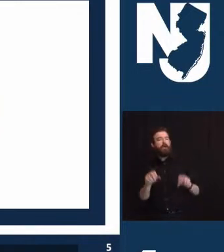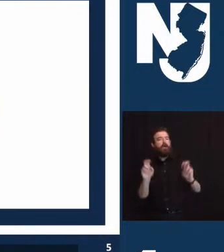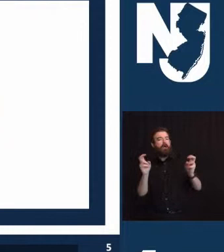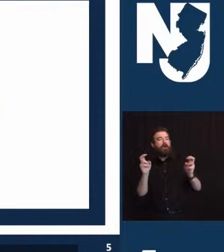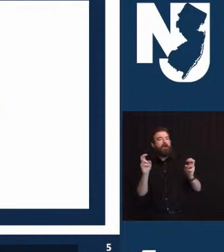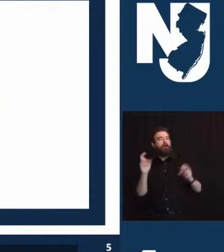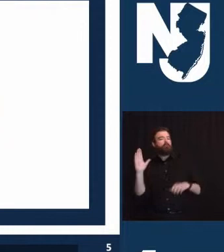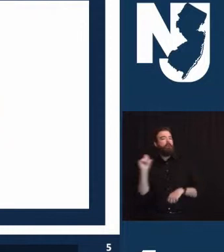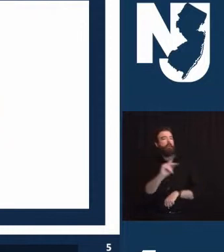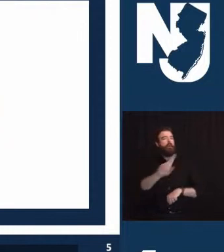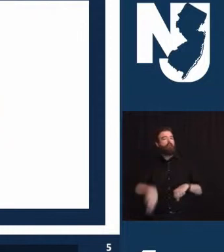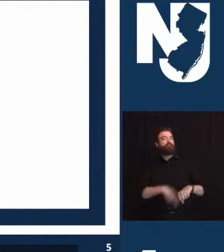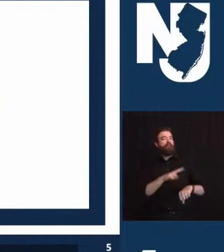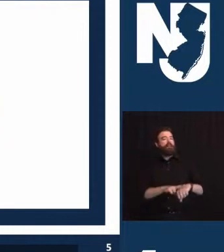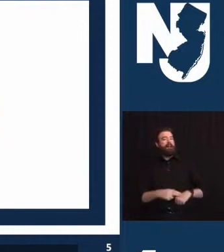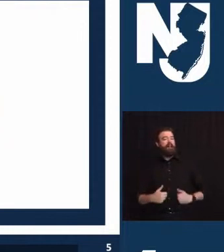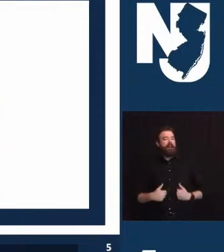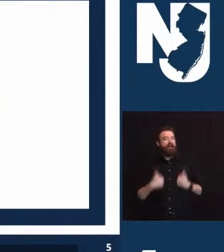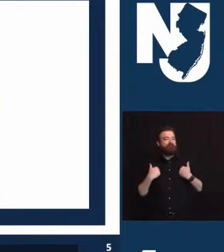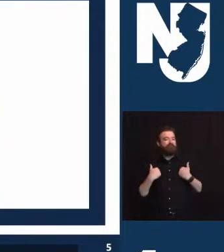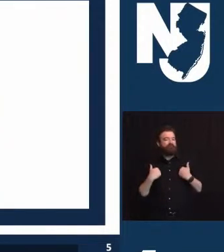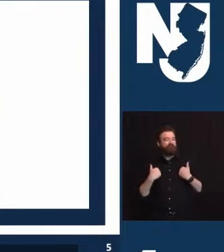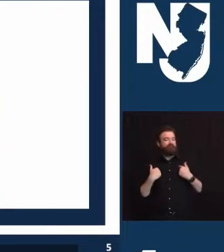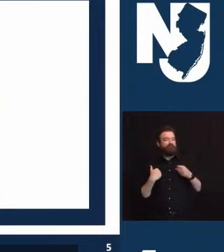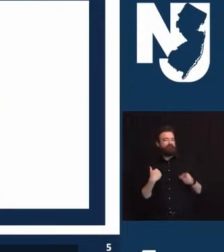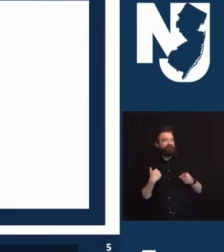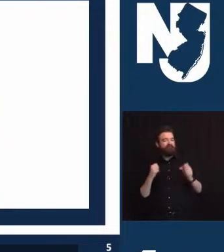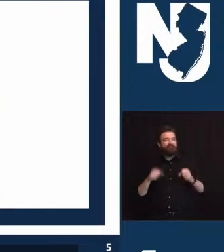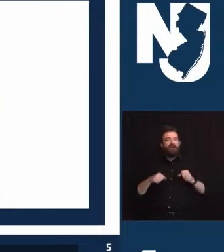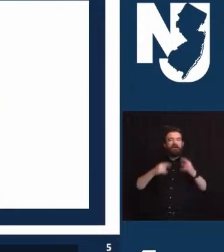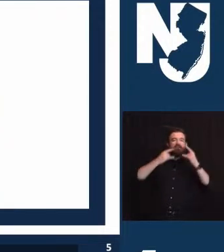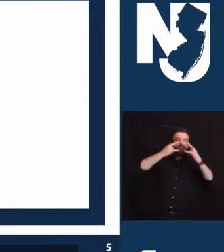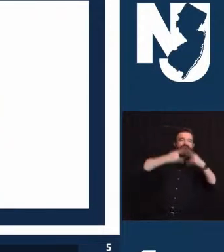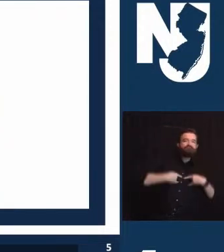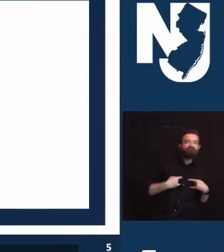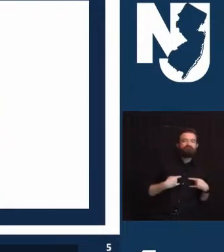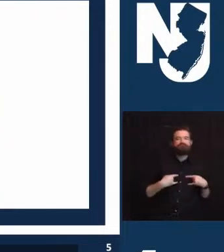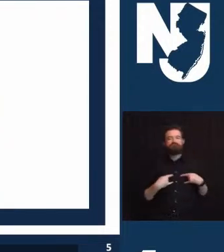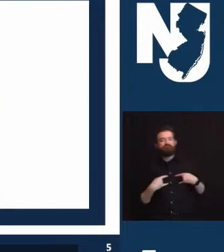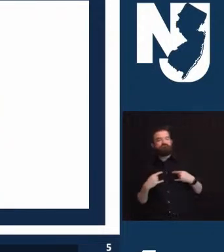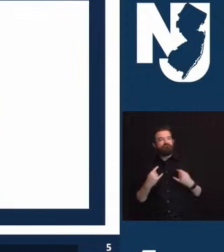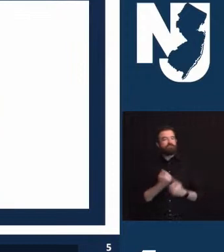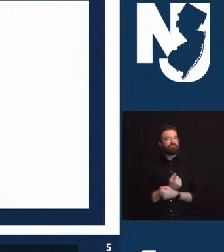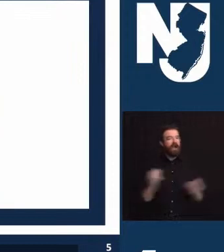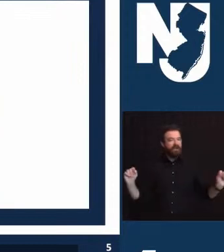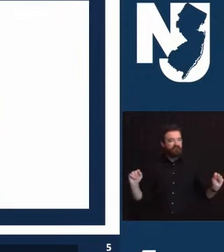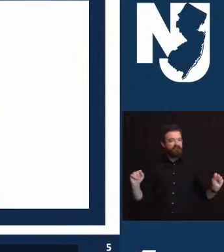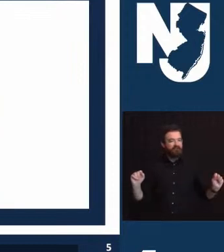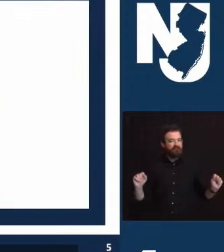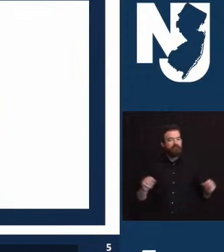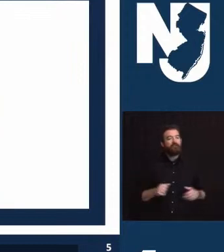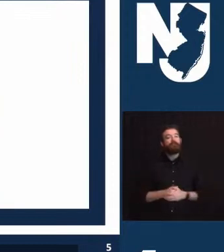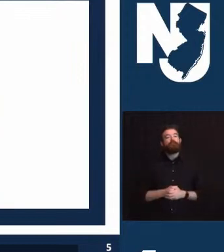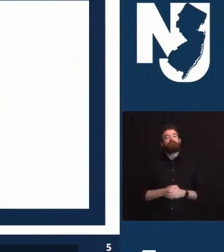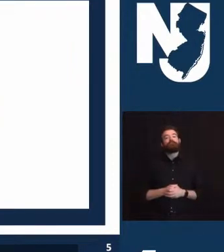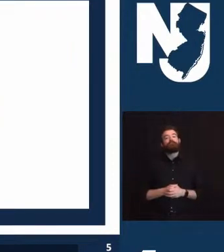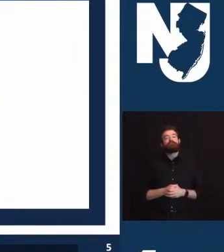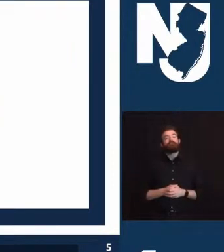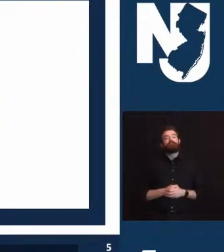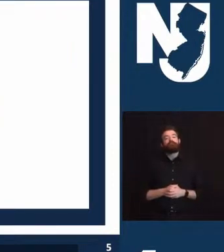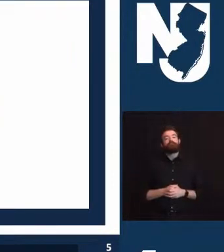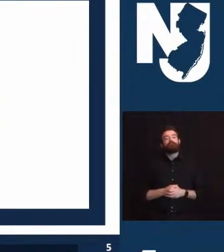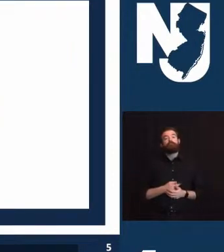is even more reason for every eligible New Jerseyan to make the decision to get vaccinated as soon as